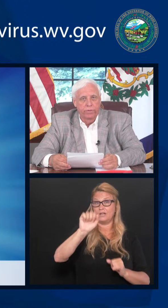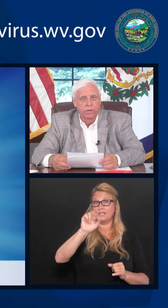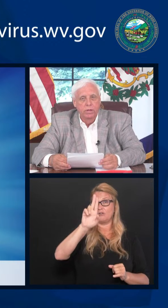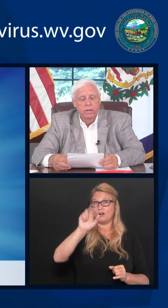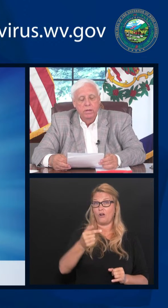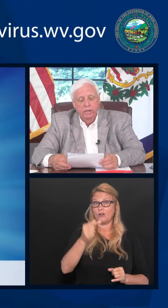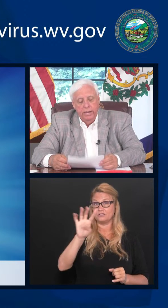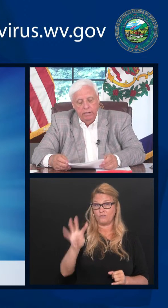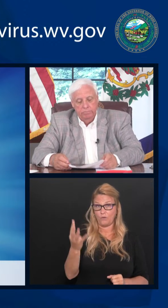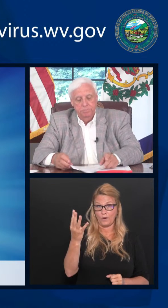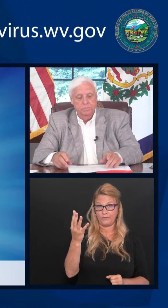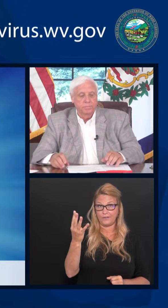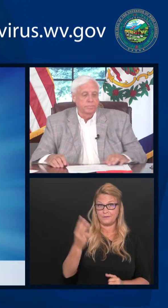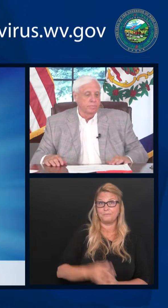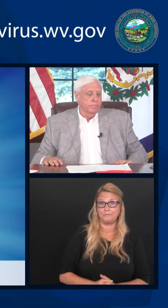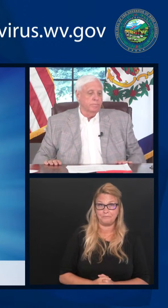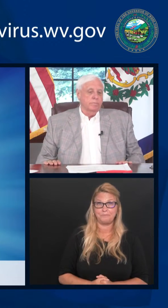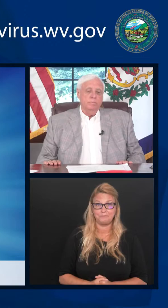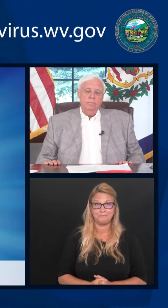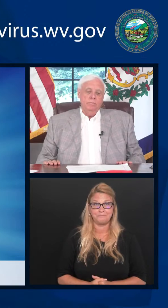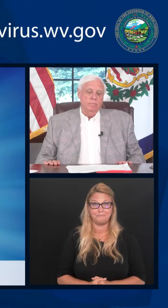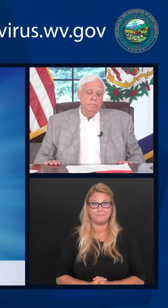4th. Now,